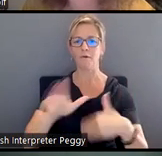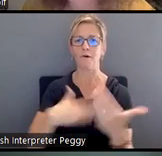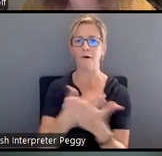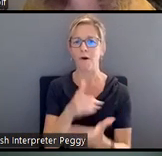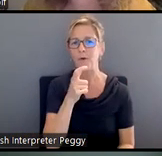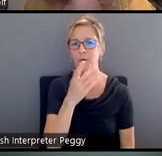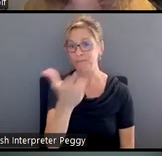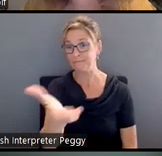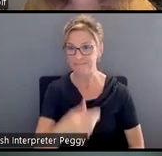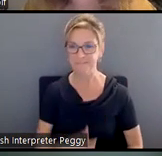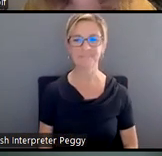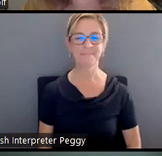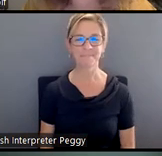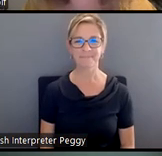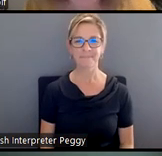answer.